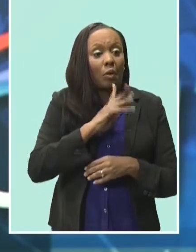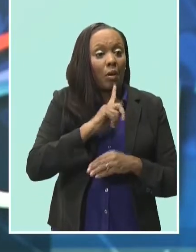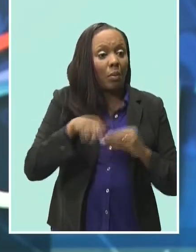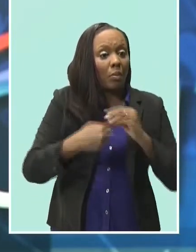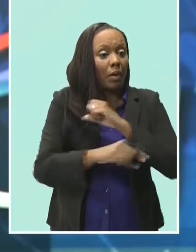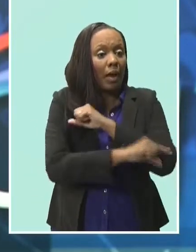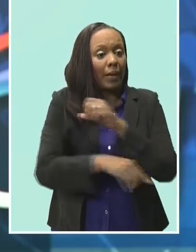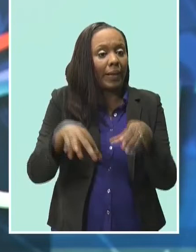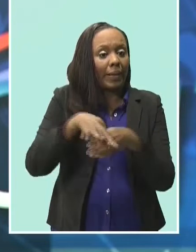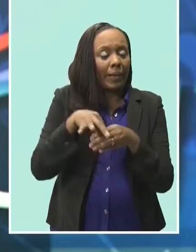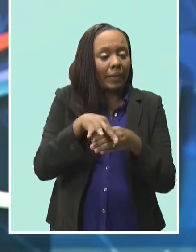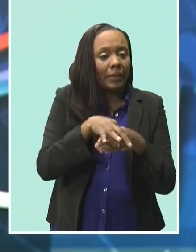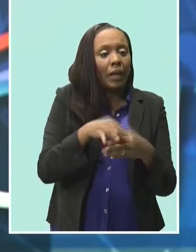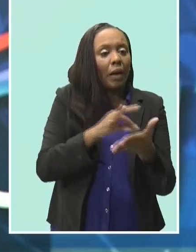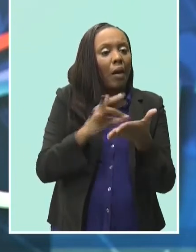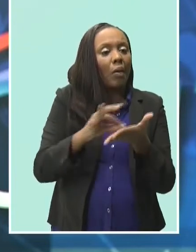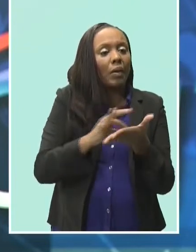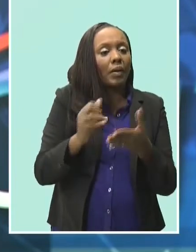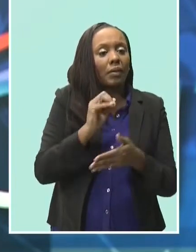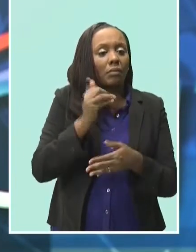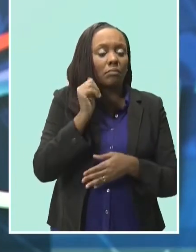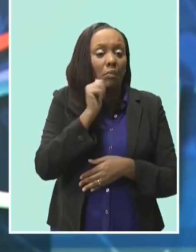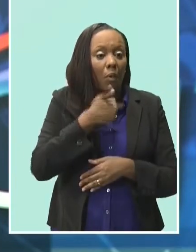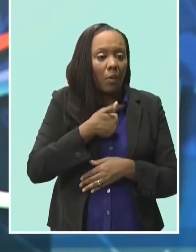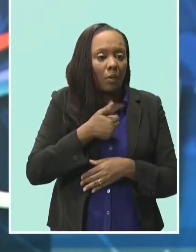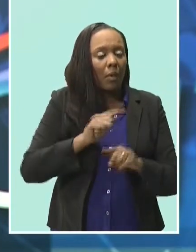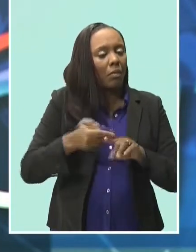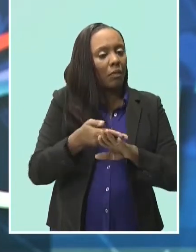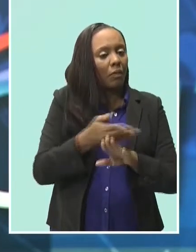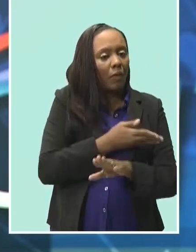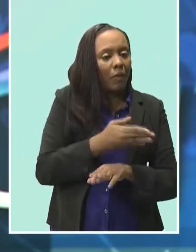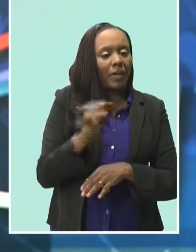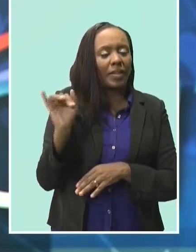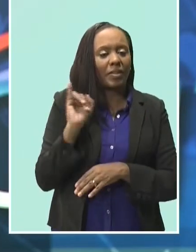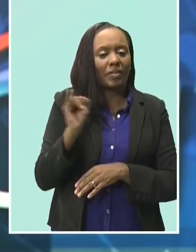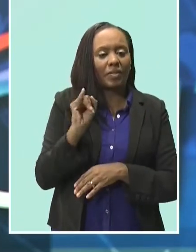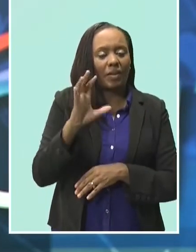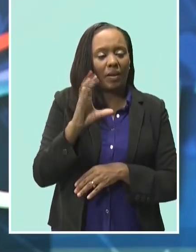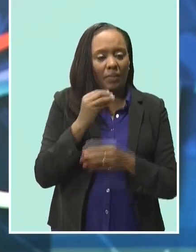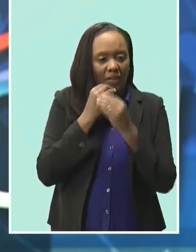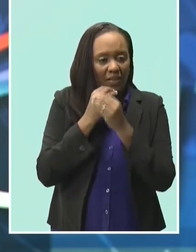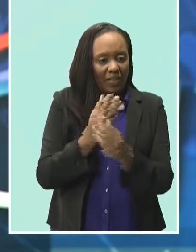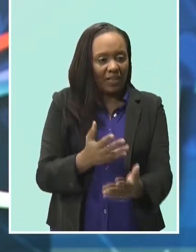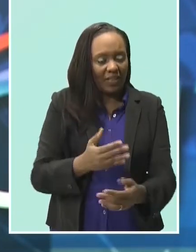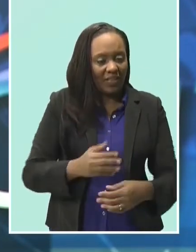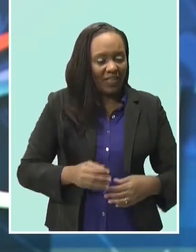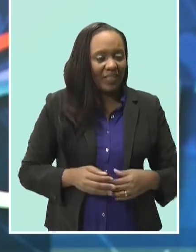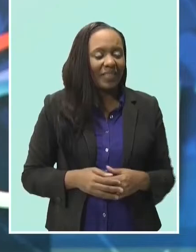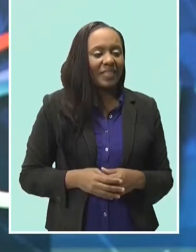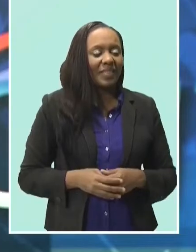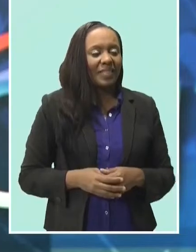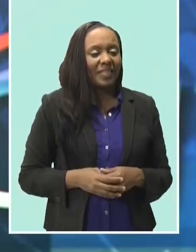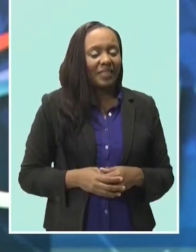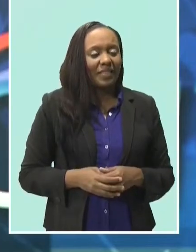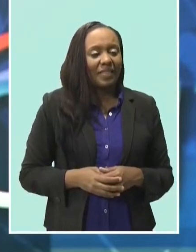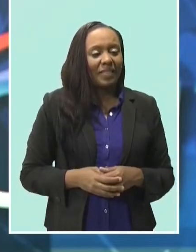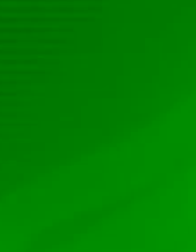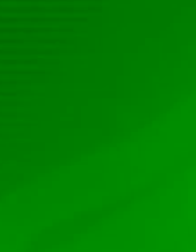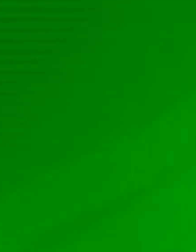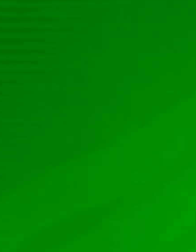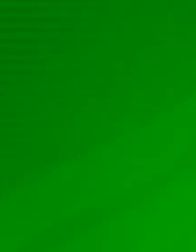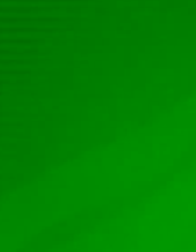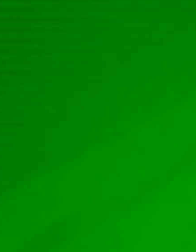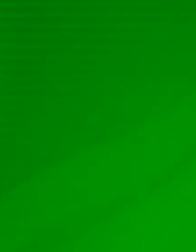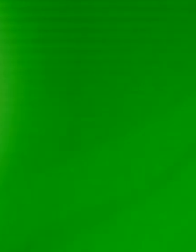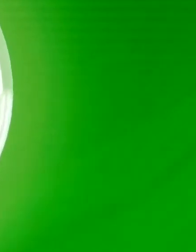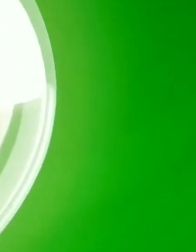election recount begins tomorrow. But before we get there, here is that tip from Cooperators General Insurance. This